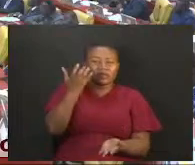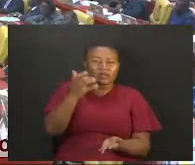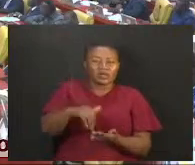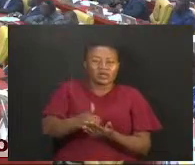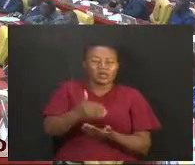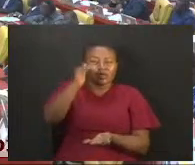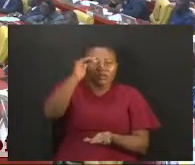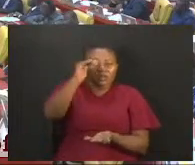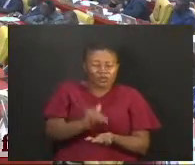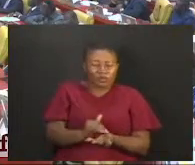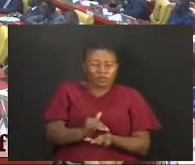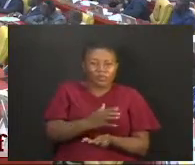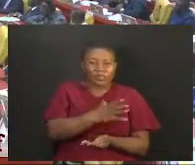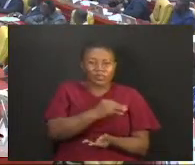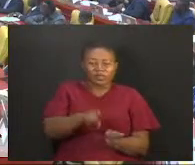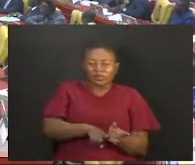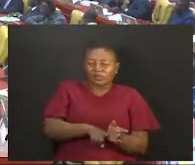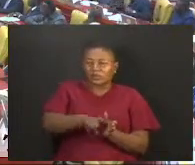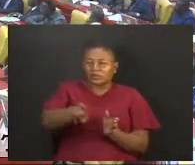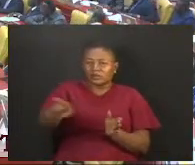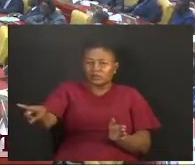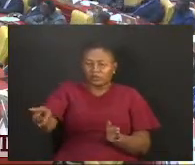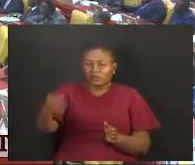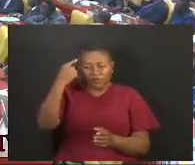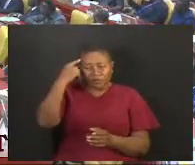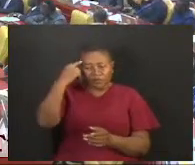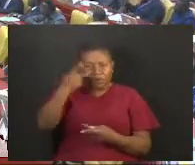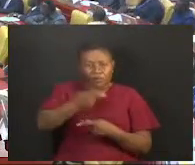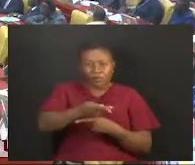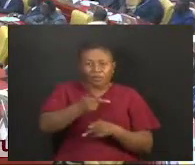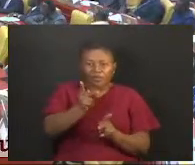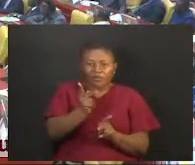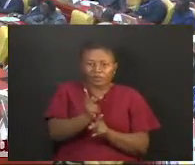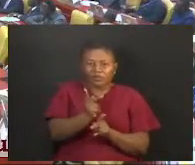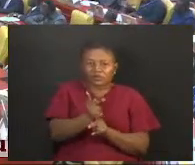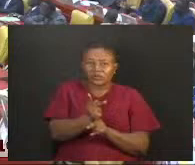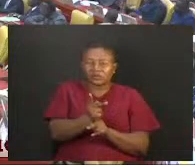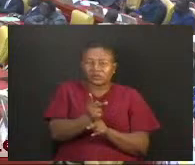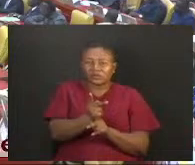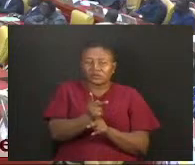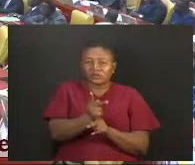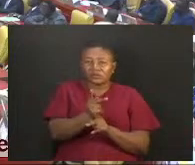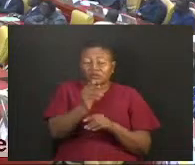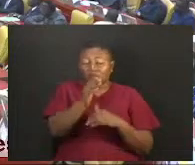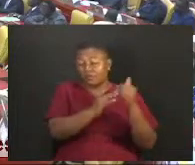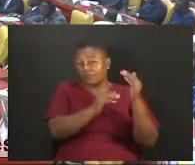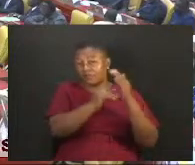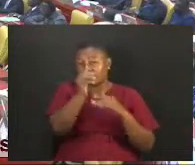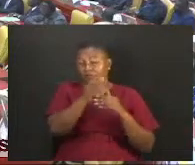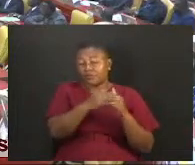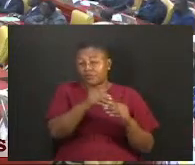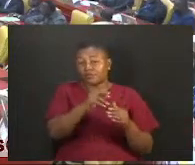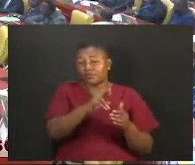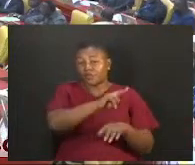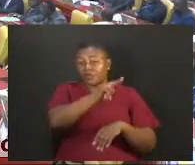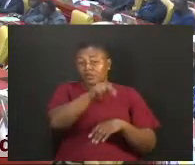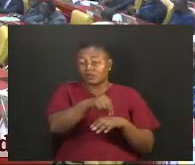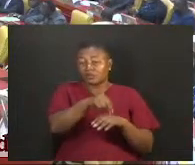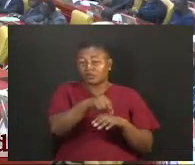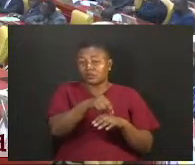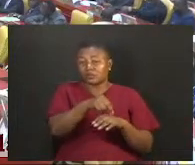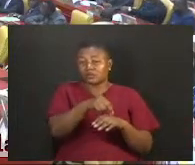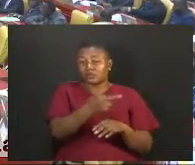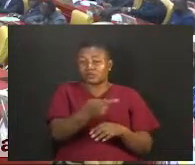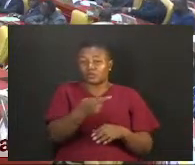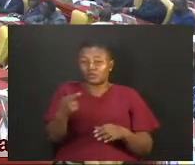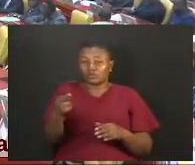and channeling it towards productive infrastructure and human capital. Natural resource rent, which is the